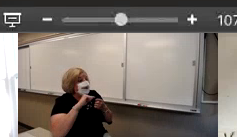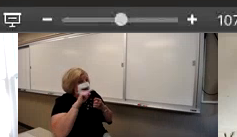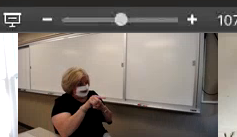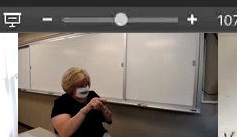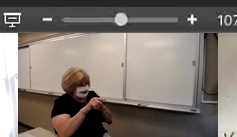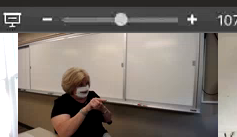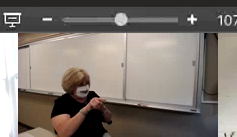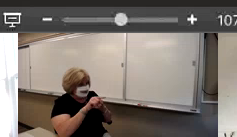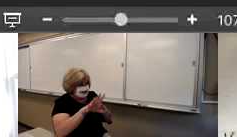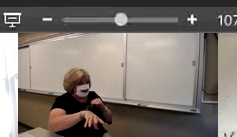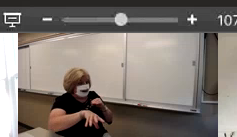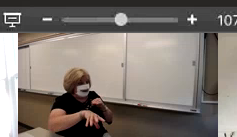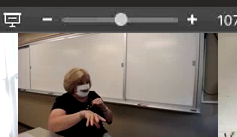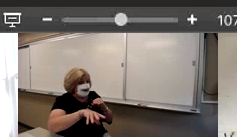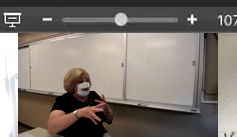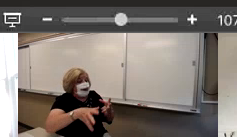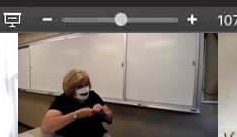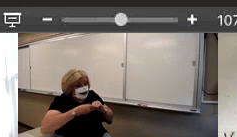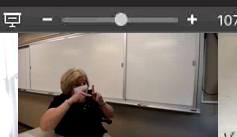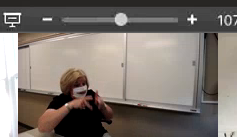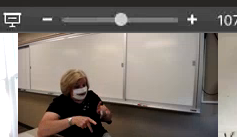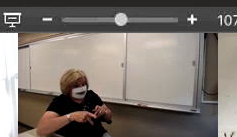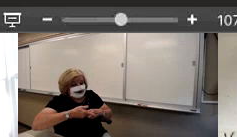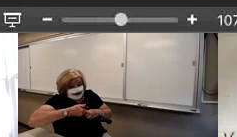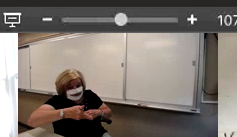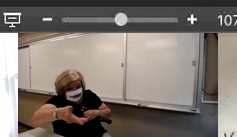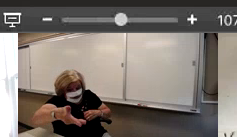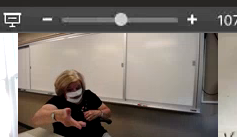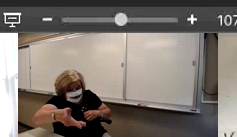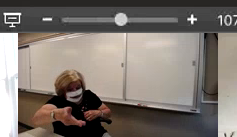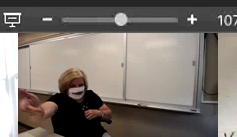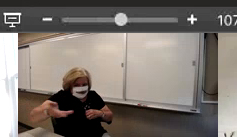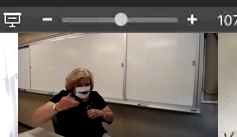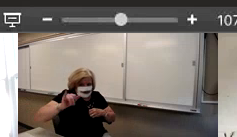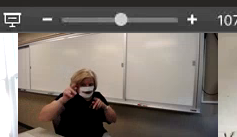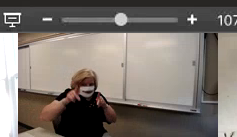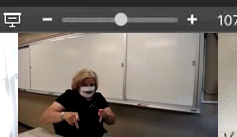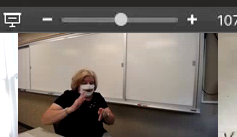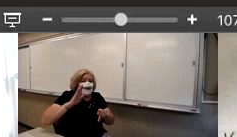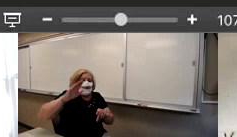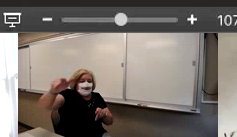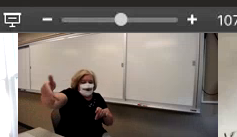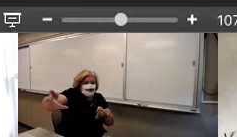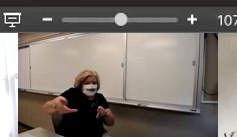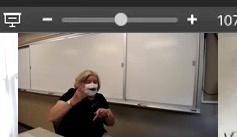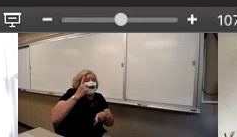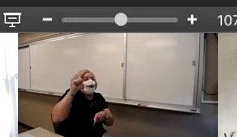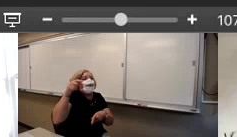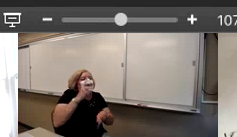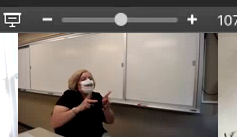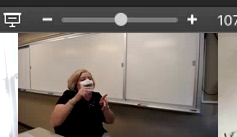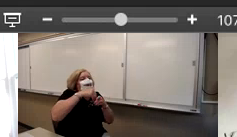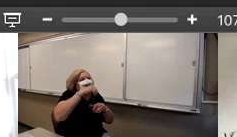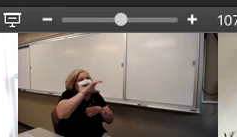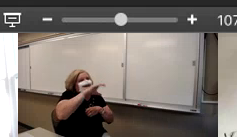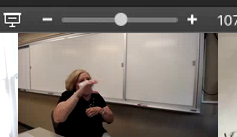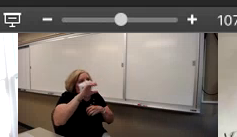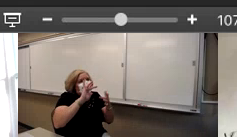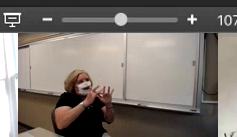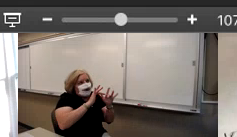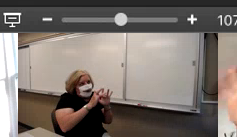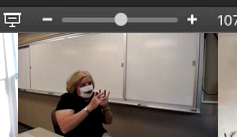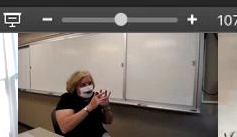someone's name in this invite field, it invites only people within the center network. Okay. You can